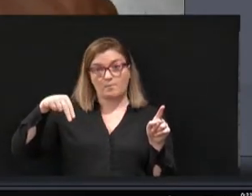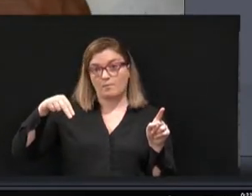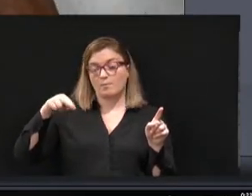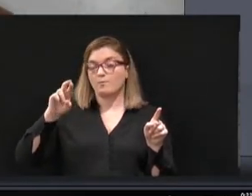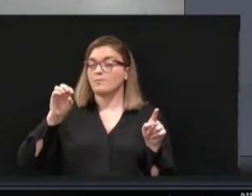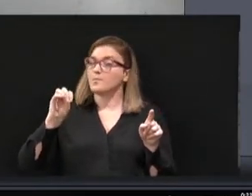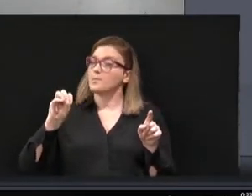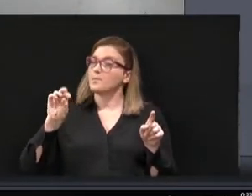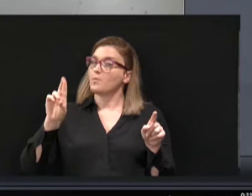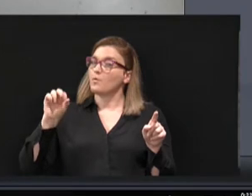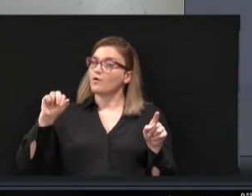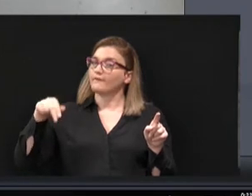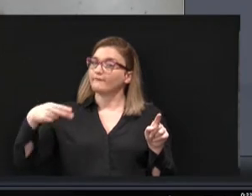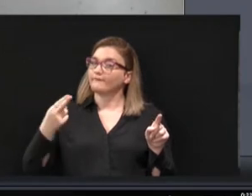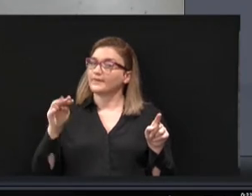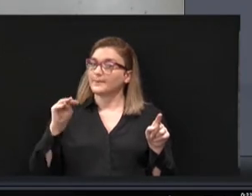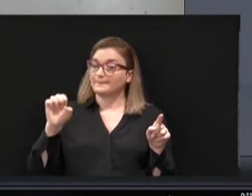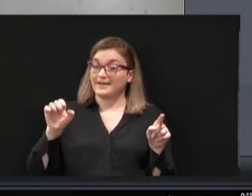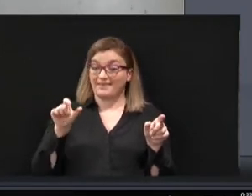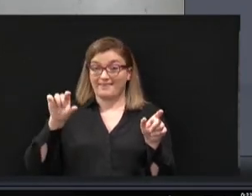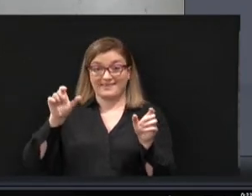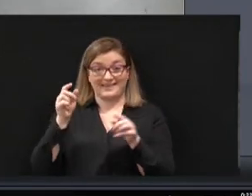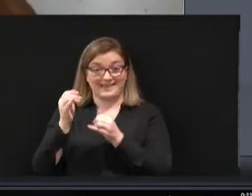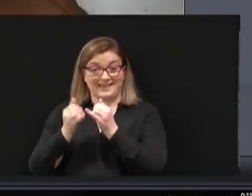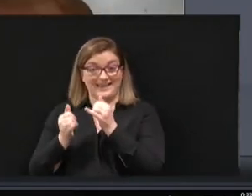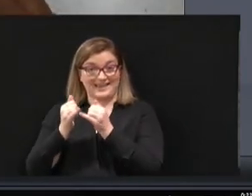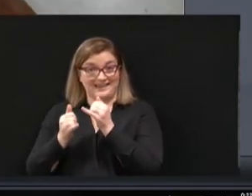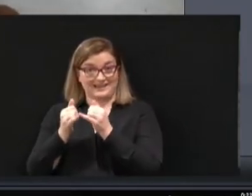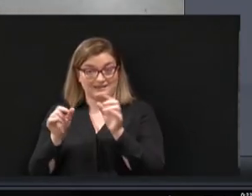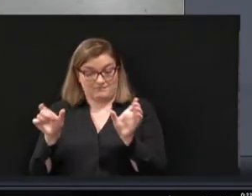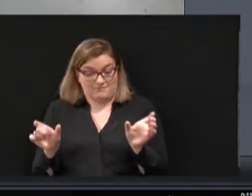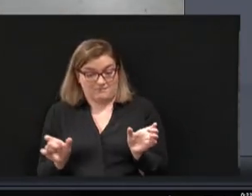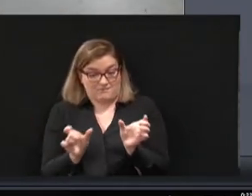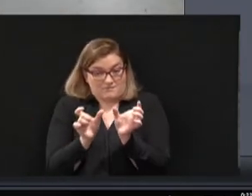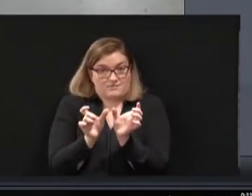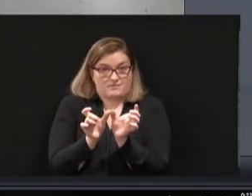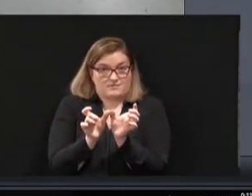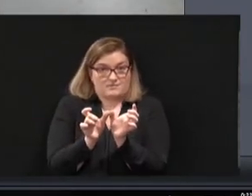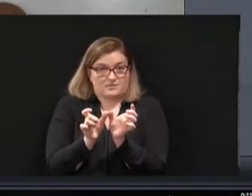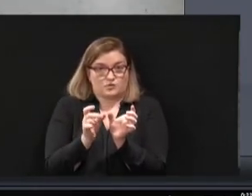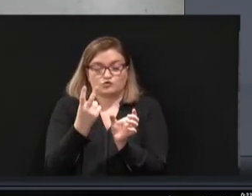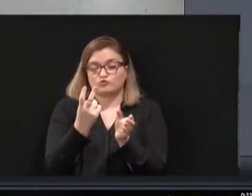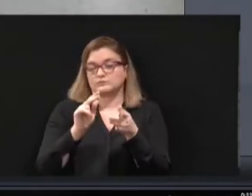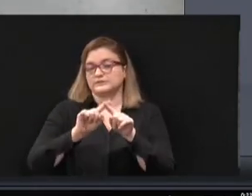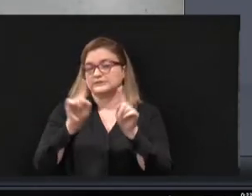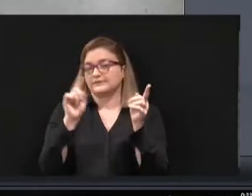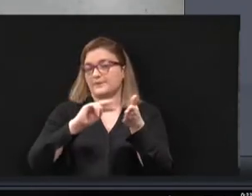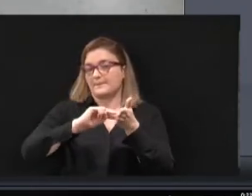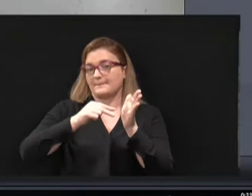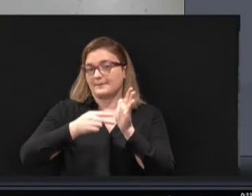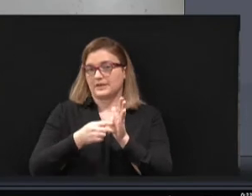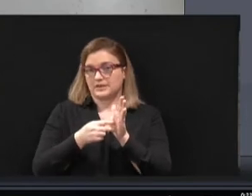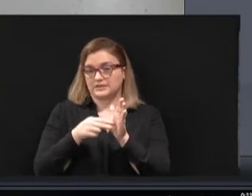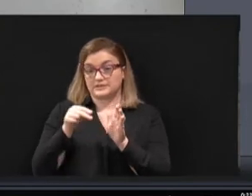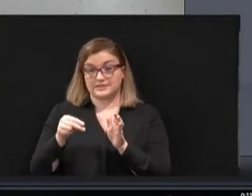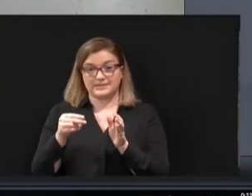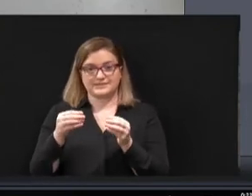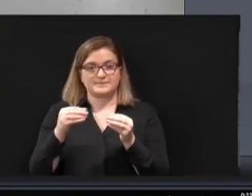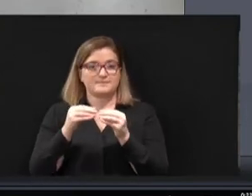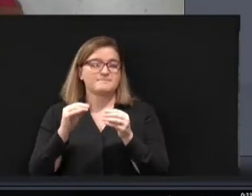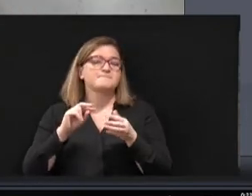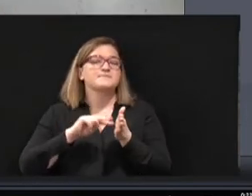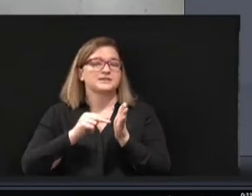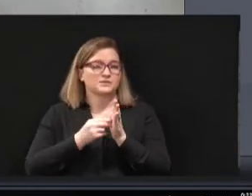and it changes the meaning. That's two morphemes. That is a morpheme that means plural or more than